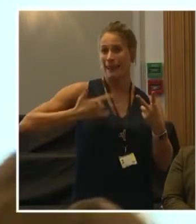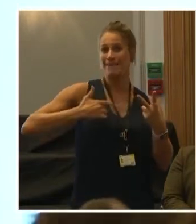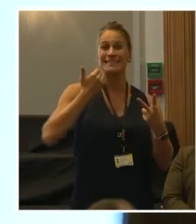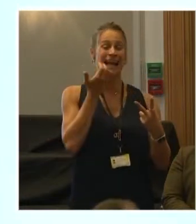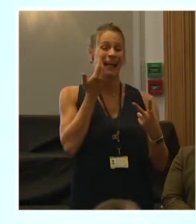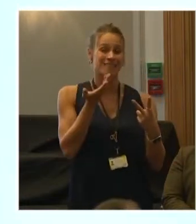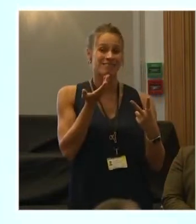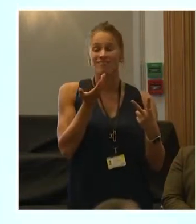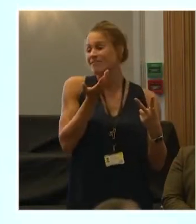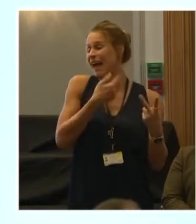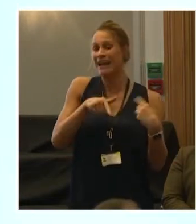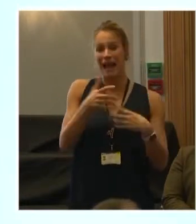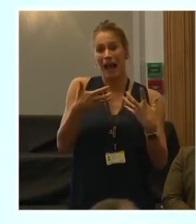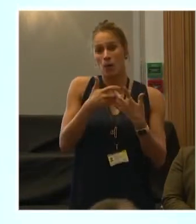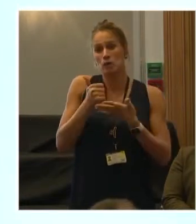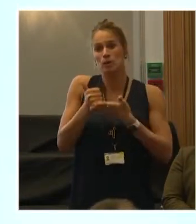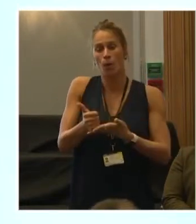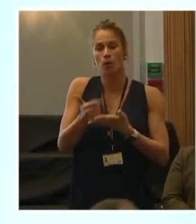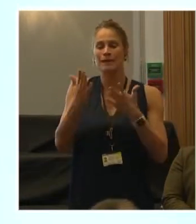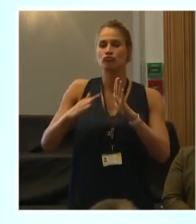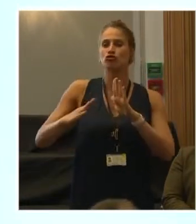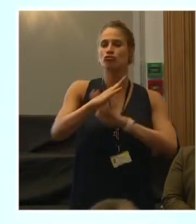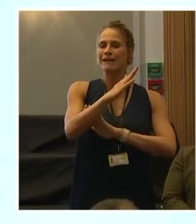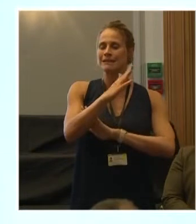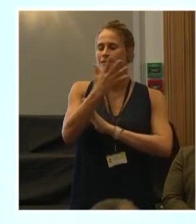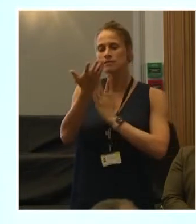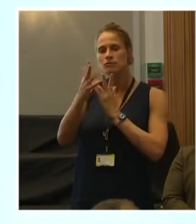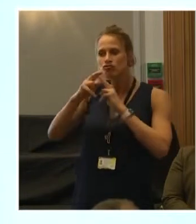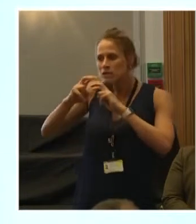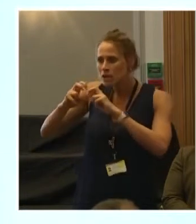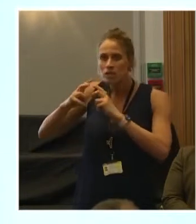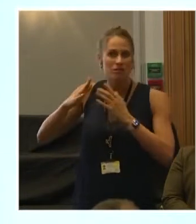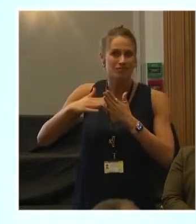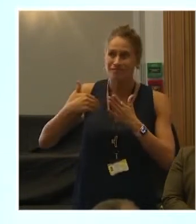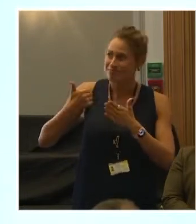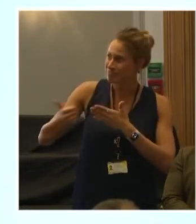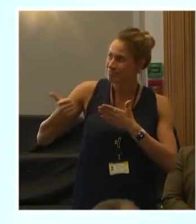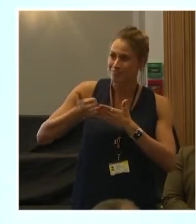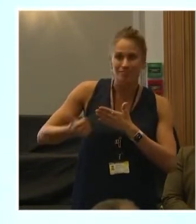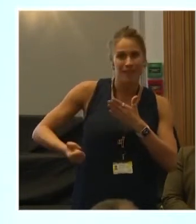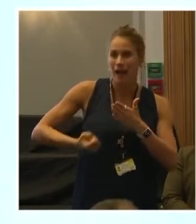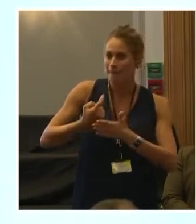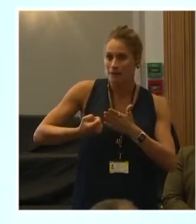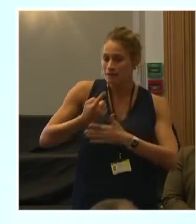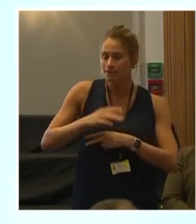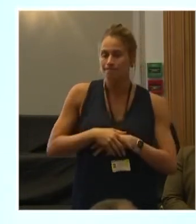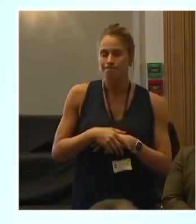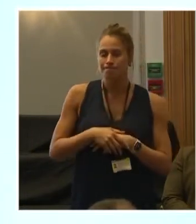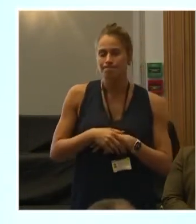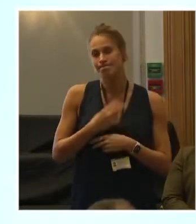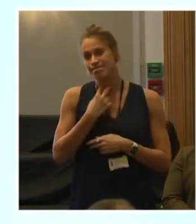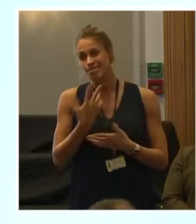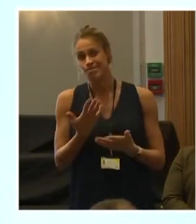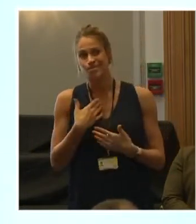day-to-day living and the progress of the amazing research that goes on all of the time, despite the huge challenges and